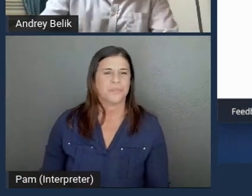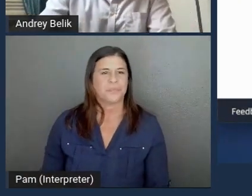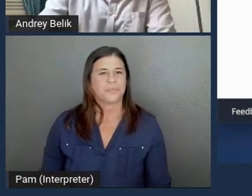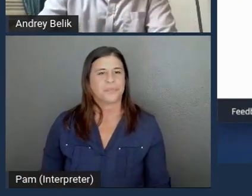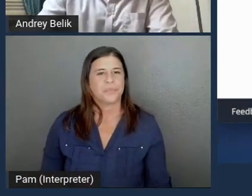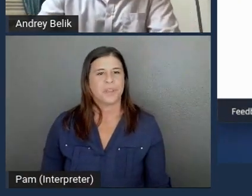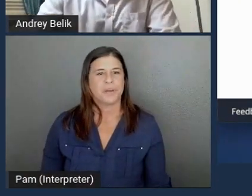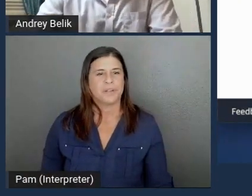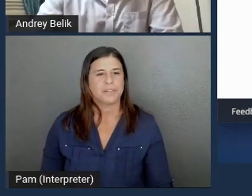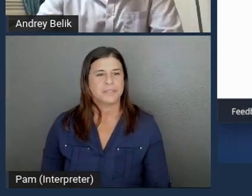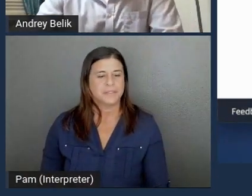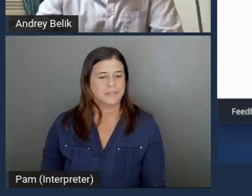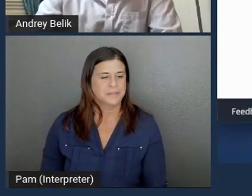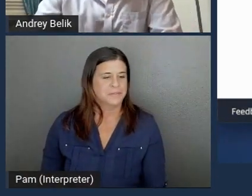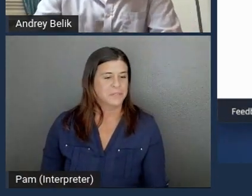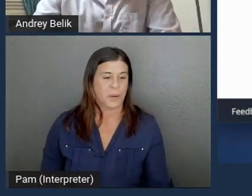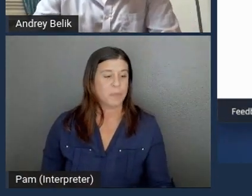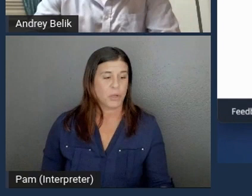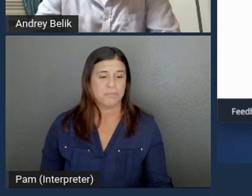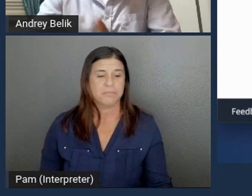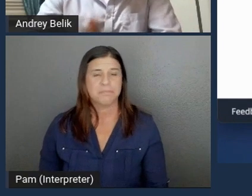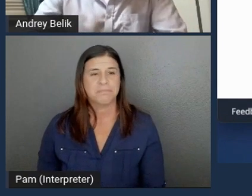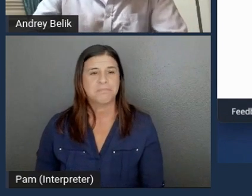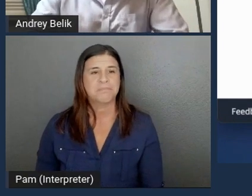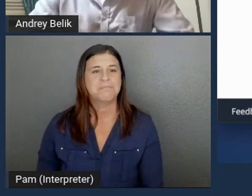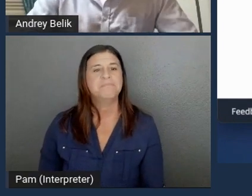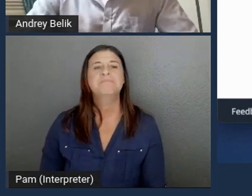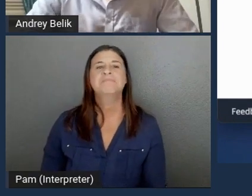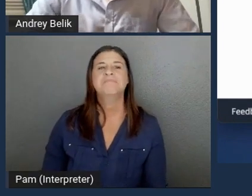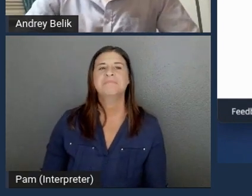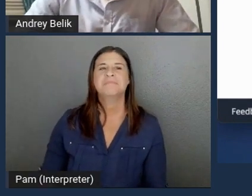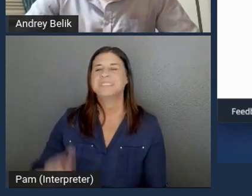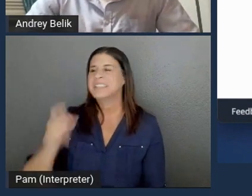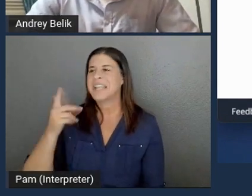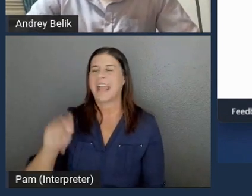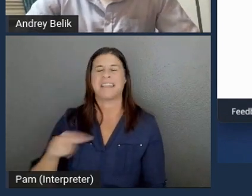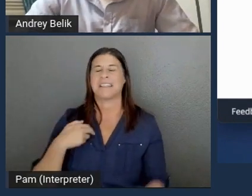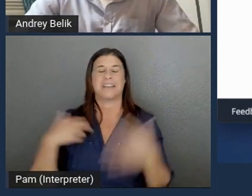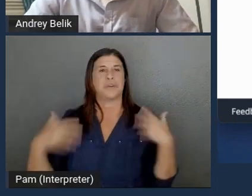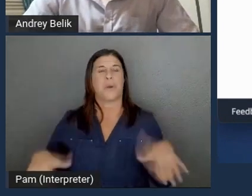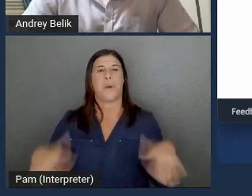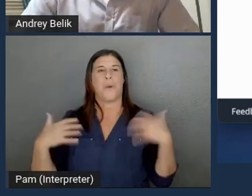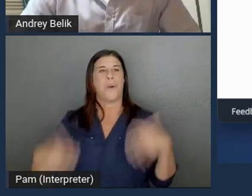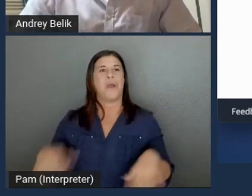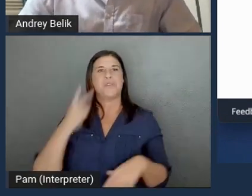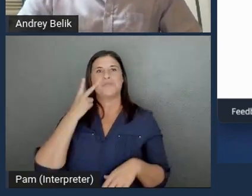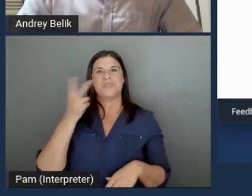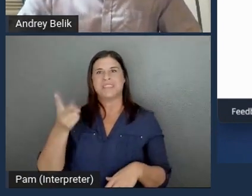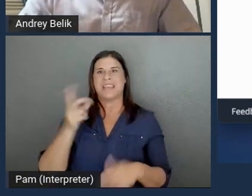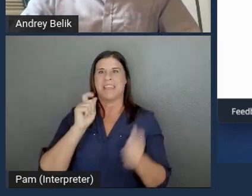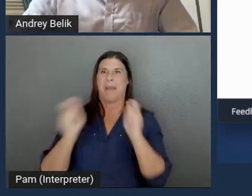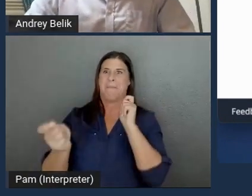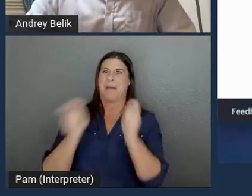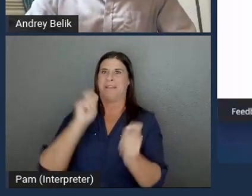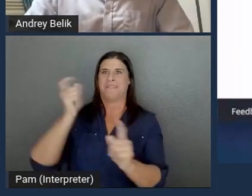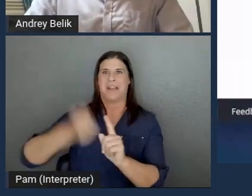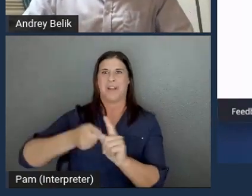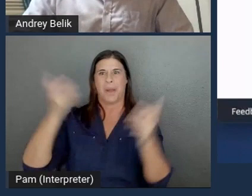Cool. I like it. It's very simple. Yeah, this is amazing to me, just to see that status of modifying